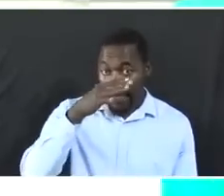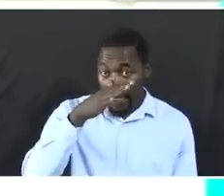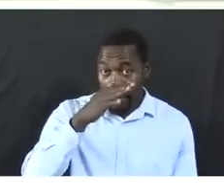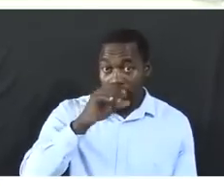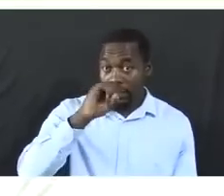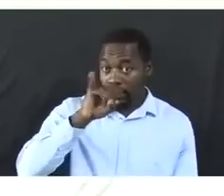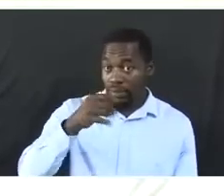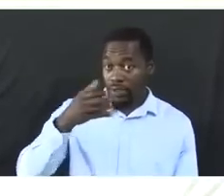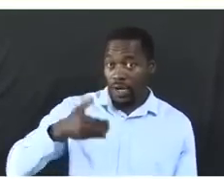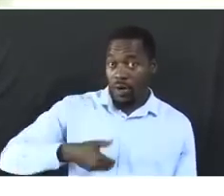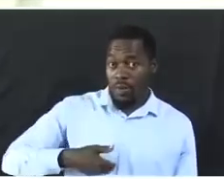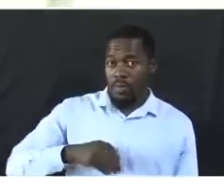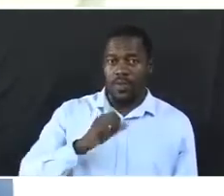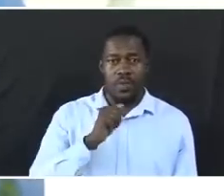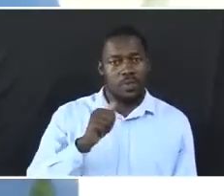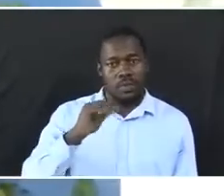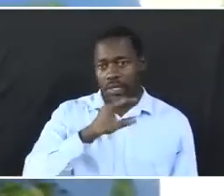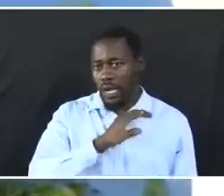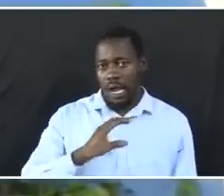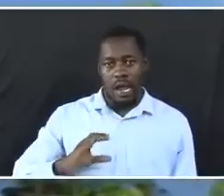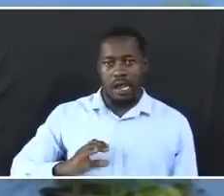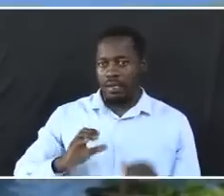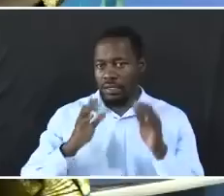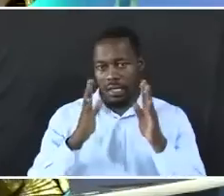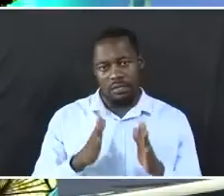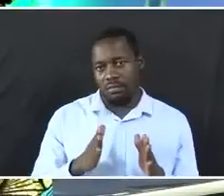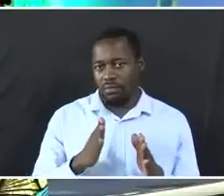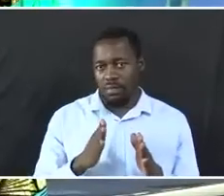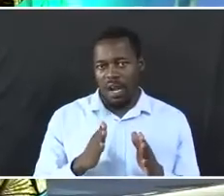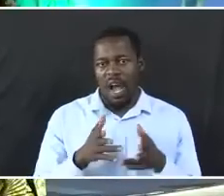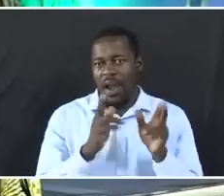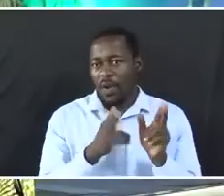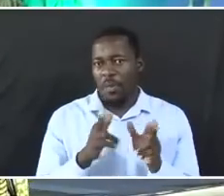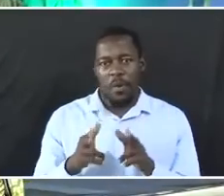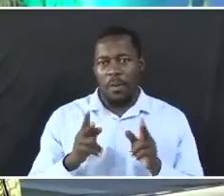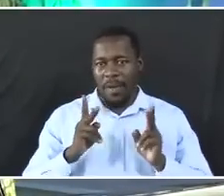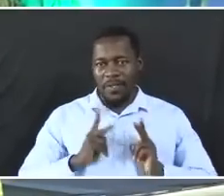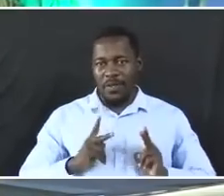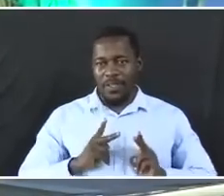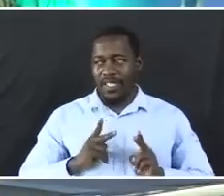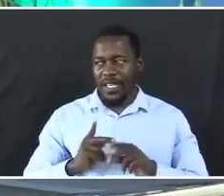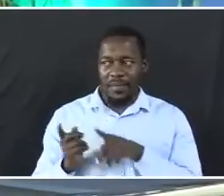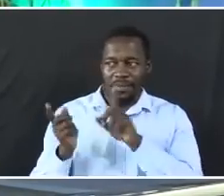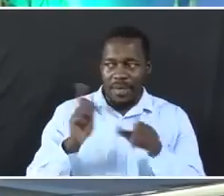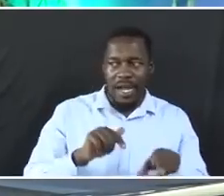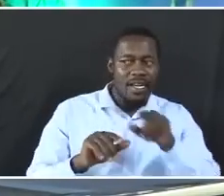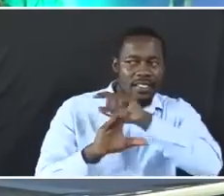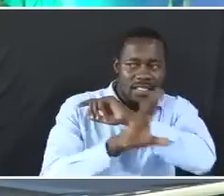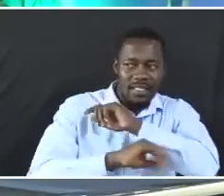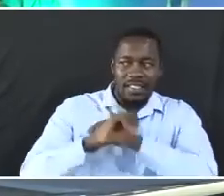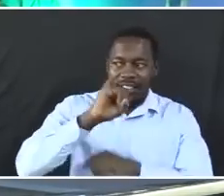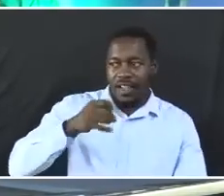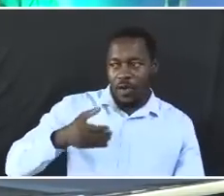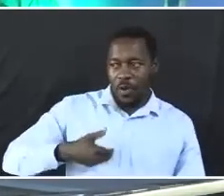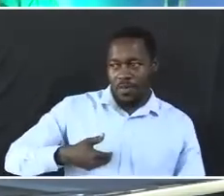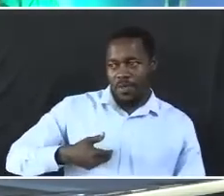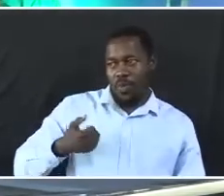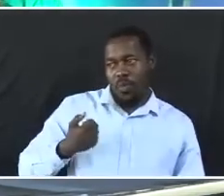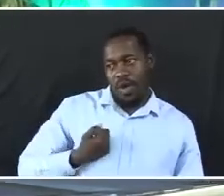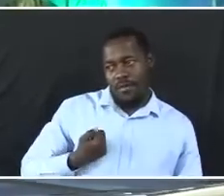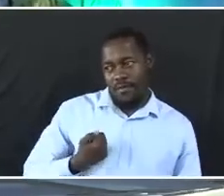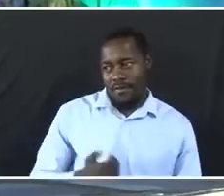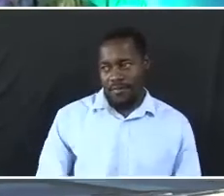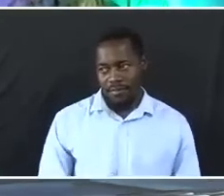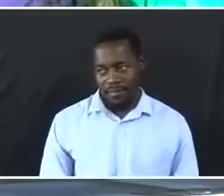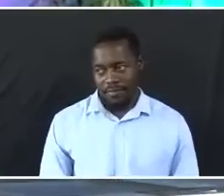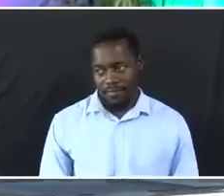believer, was an idol worship, and believed in polygamy, because polygamy